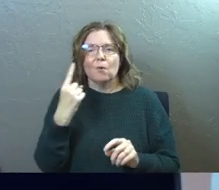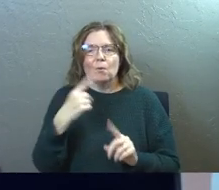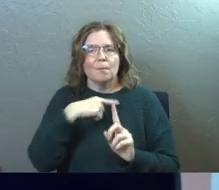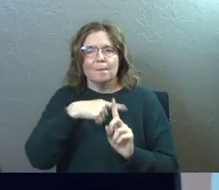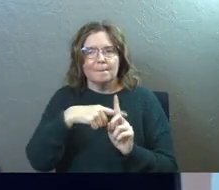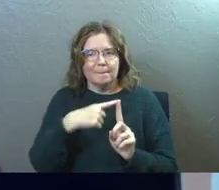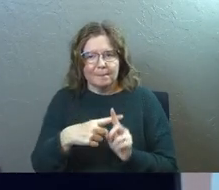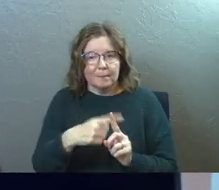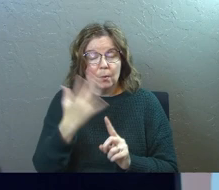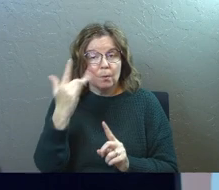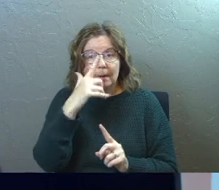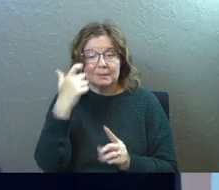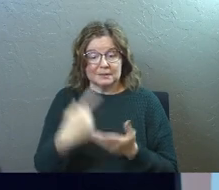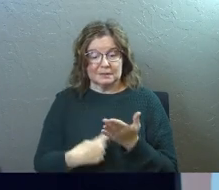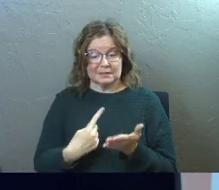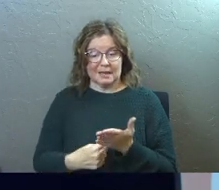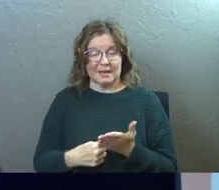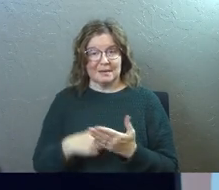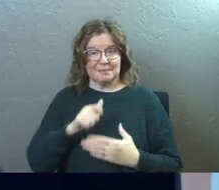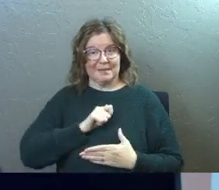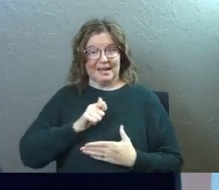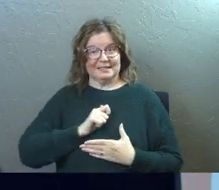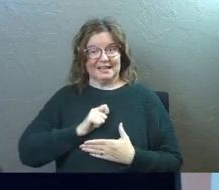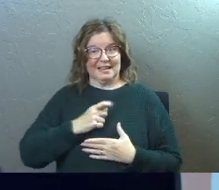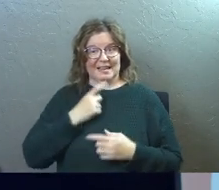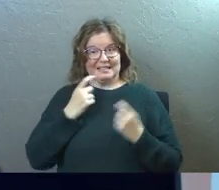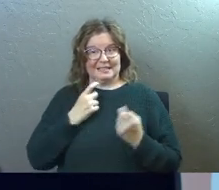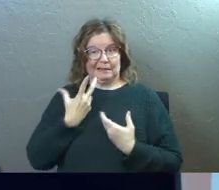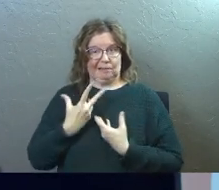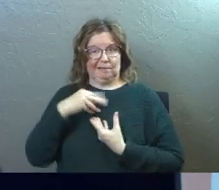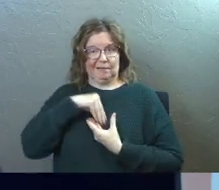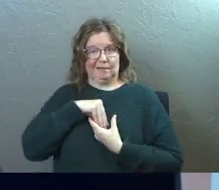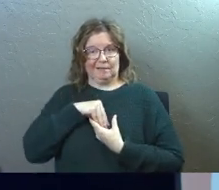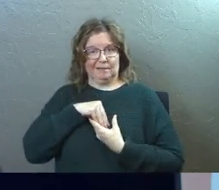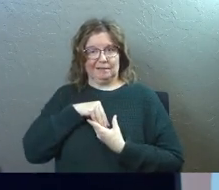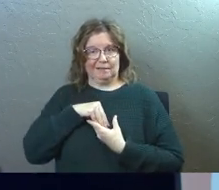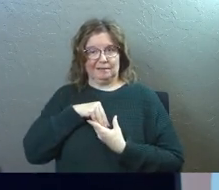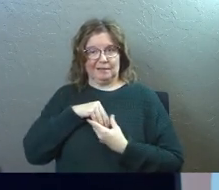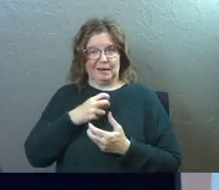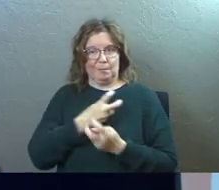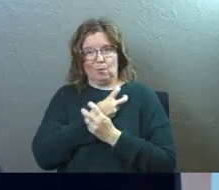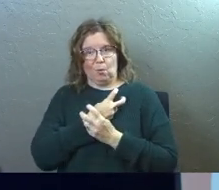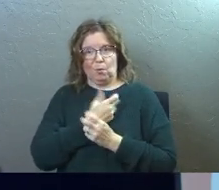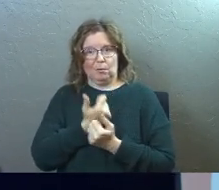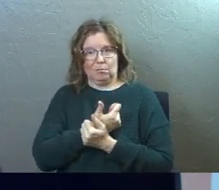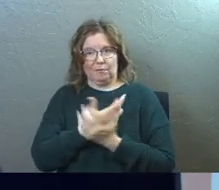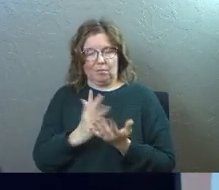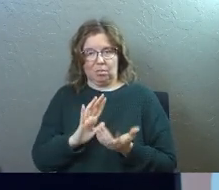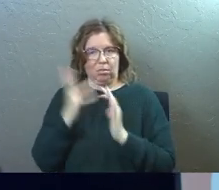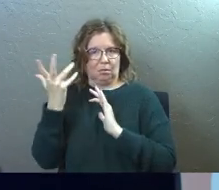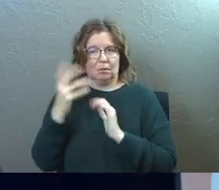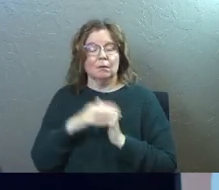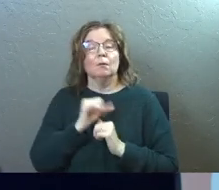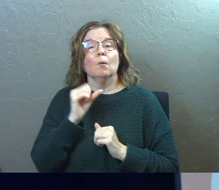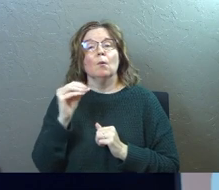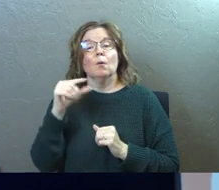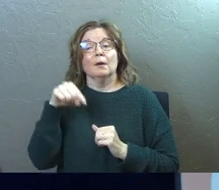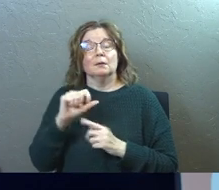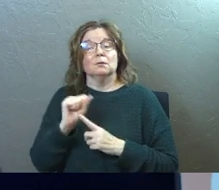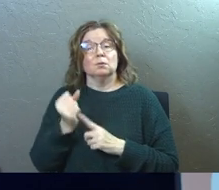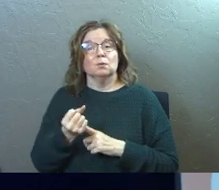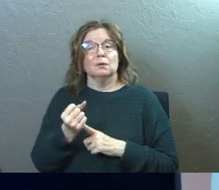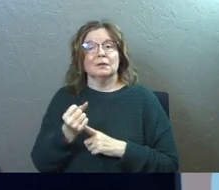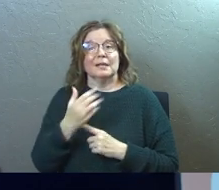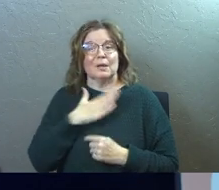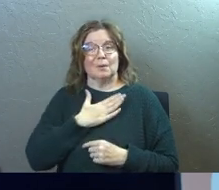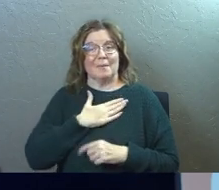always positive because sometimes our sin comes in and poisons the whole deal. And so in this